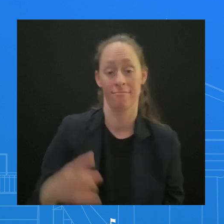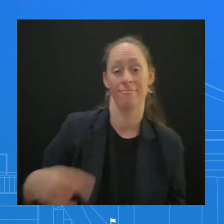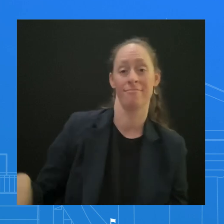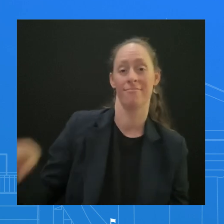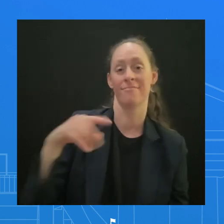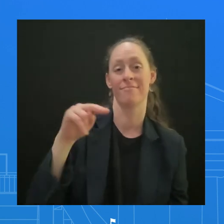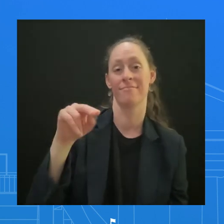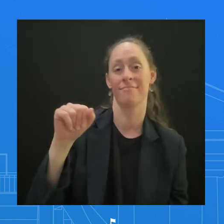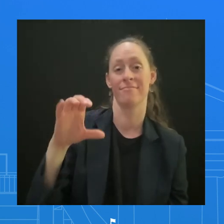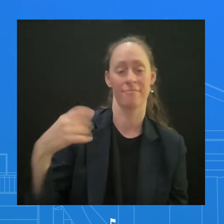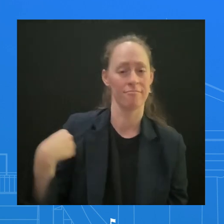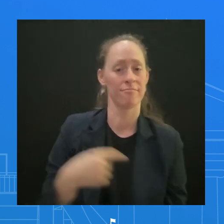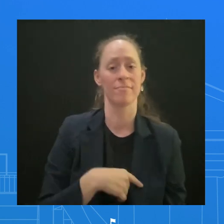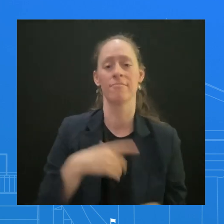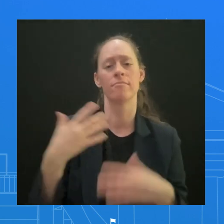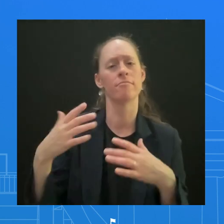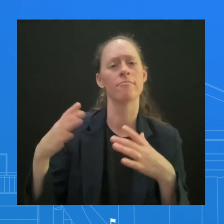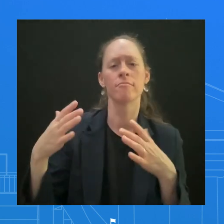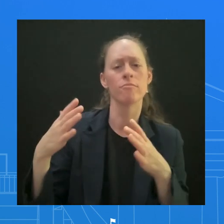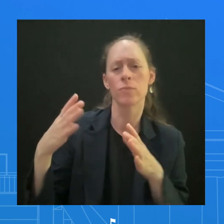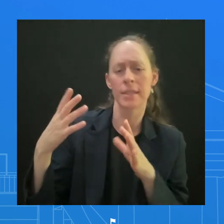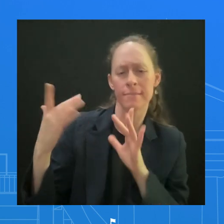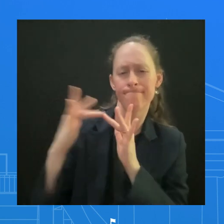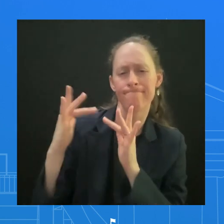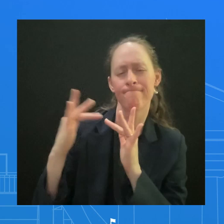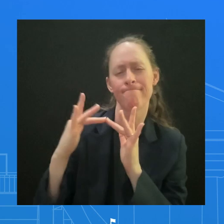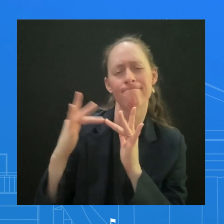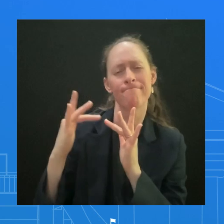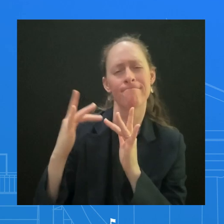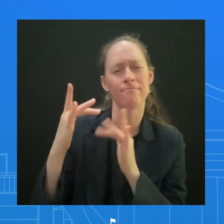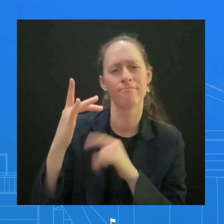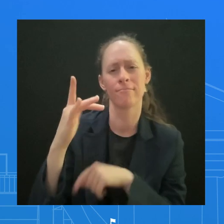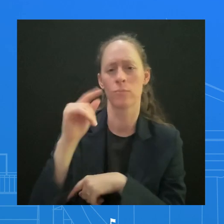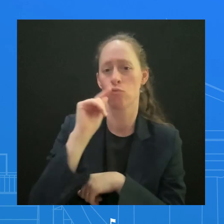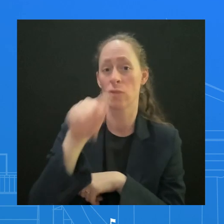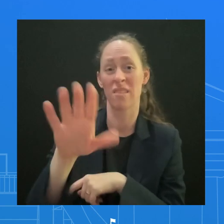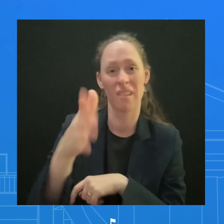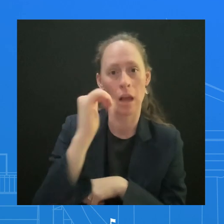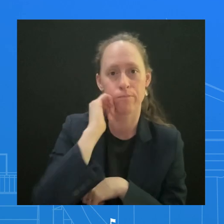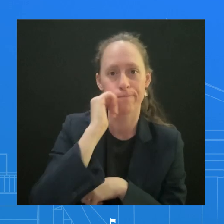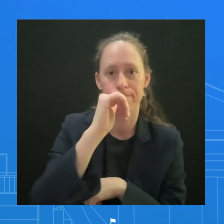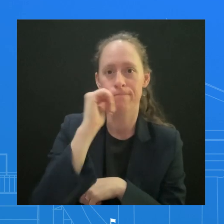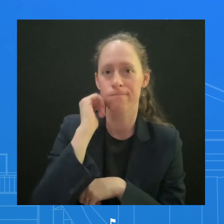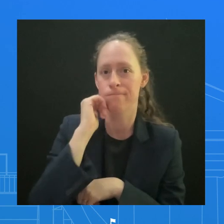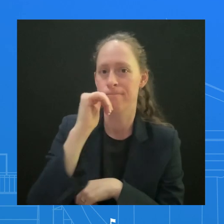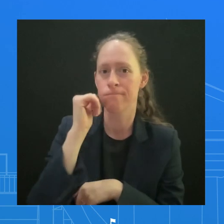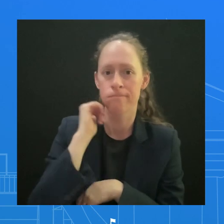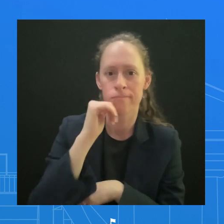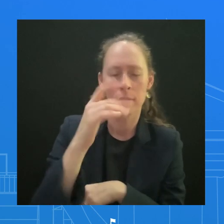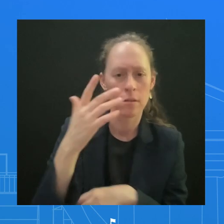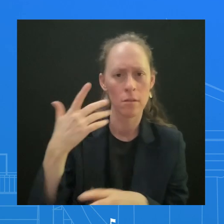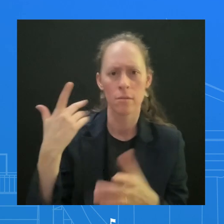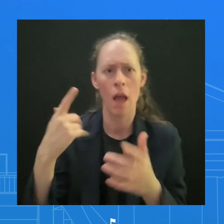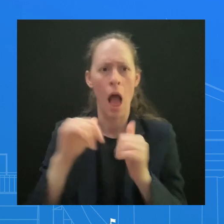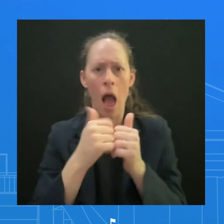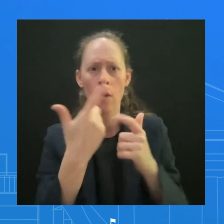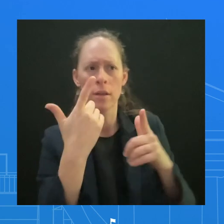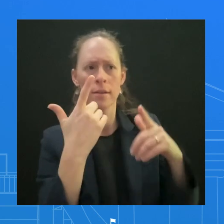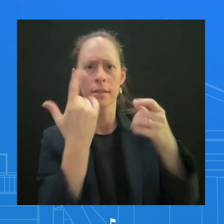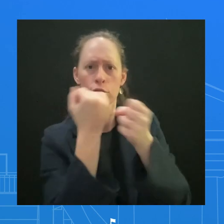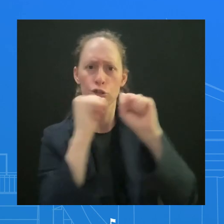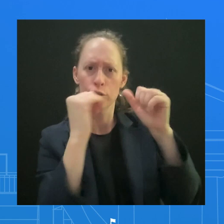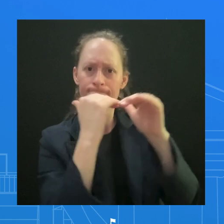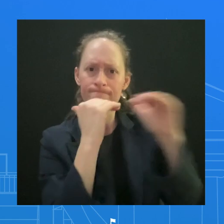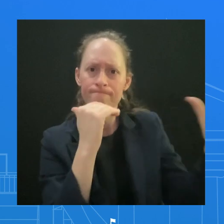Ukrainians almost every day, whether it's talking to them about security assistance or whether it's talking to them about this idea of a just peace and the